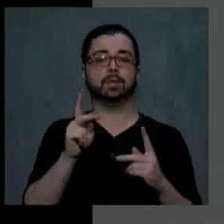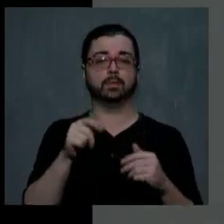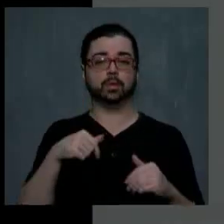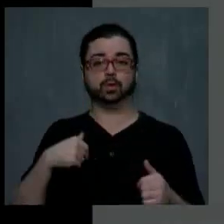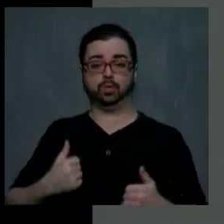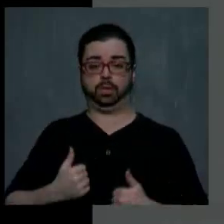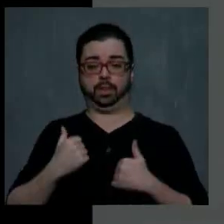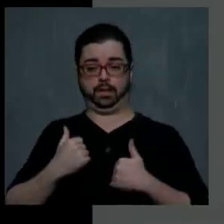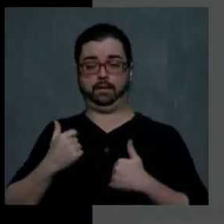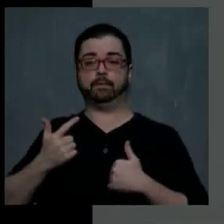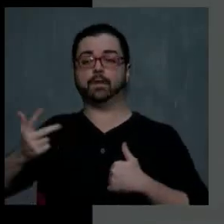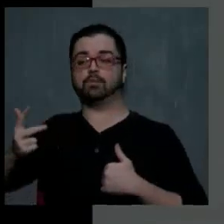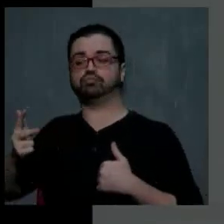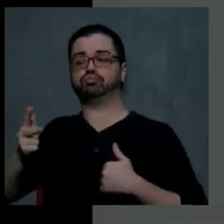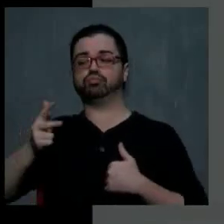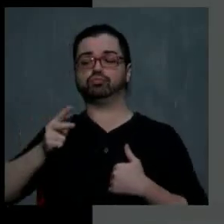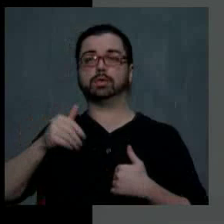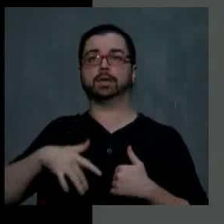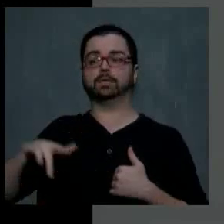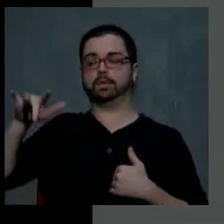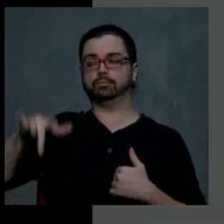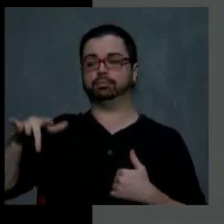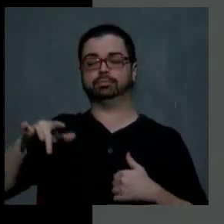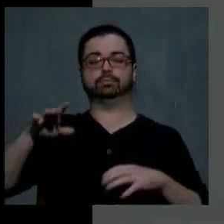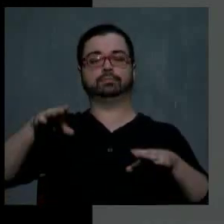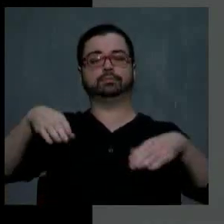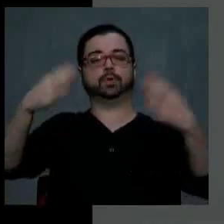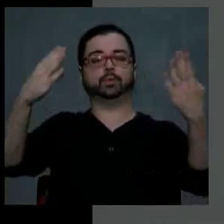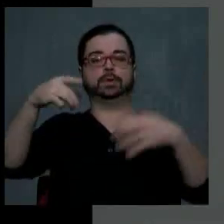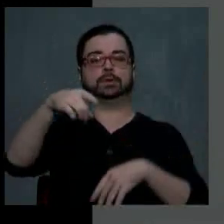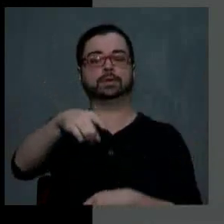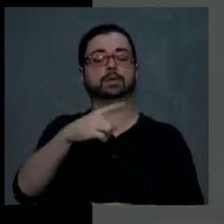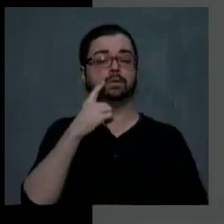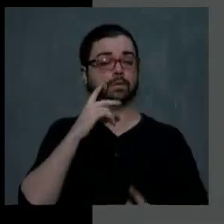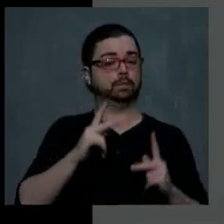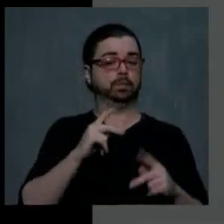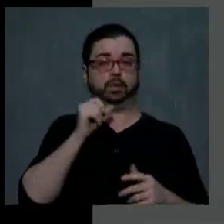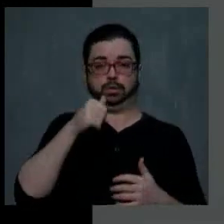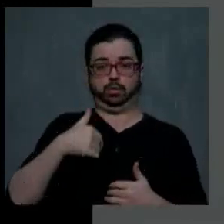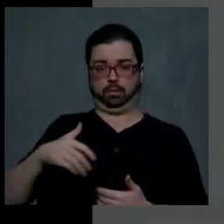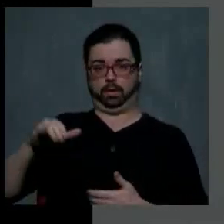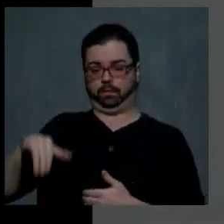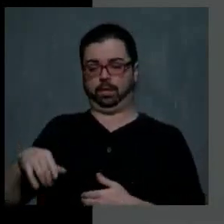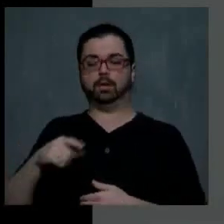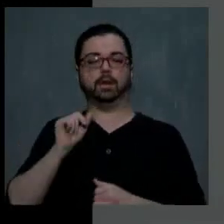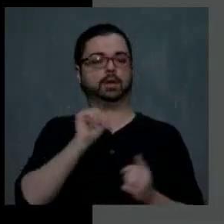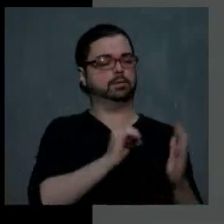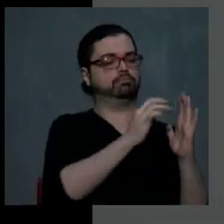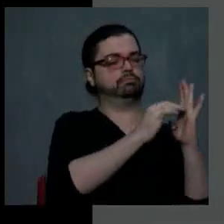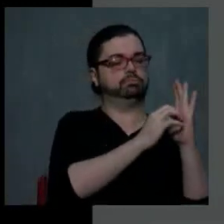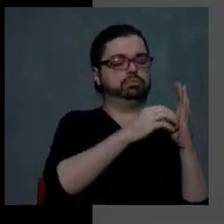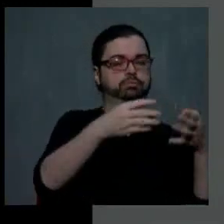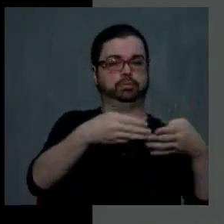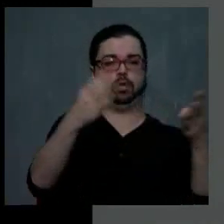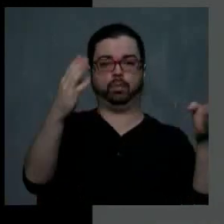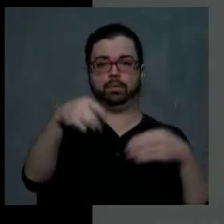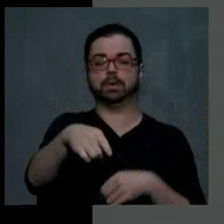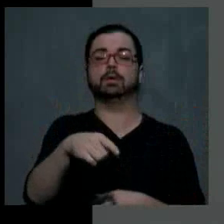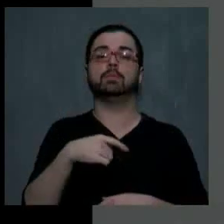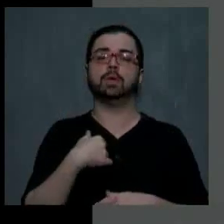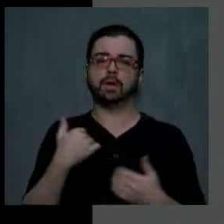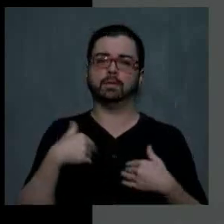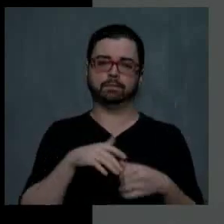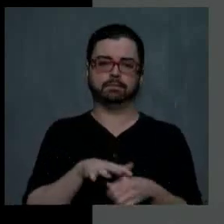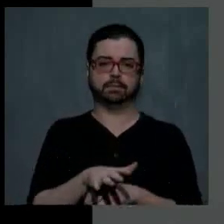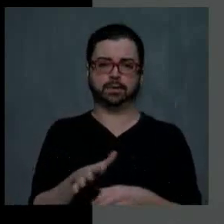they approach it. There will be a keypad for people who cannot get in, who don't have those, but there's a sufficient room for a